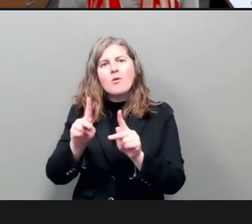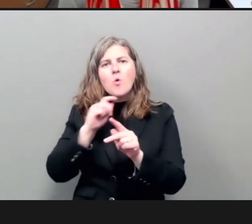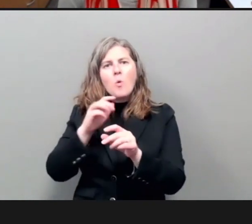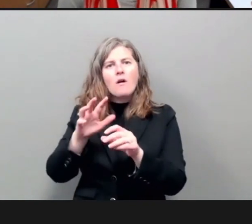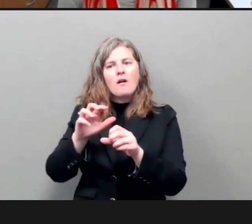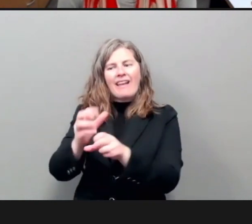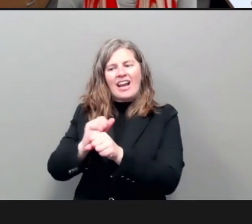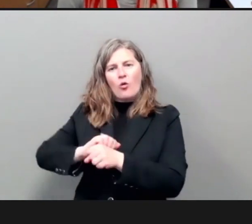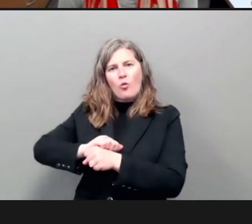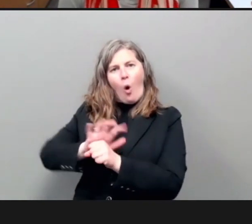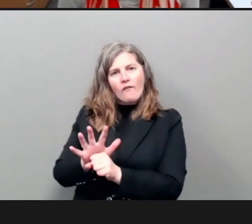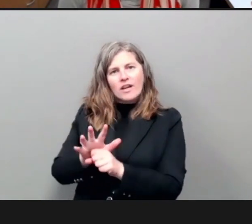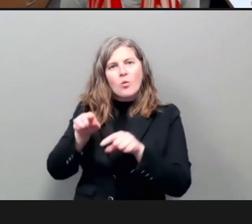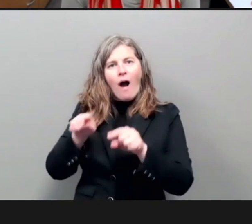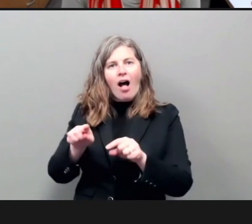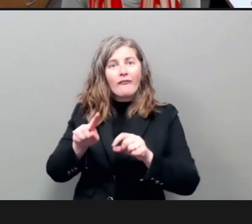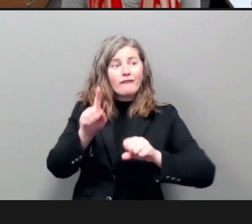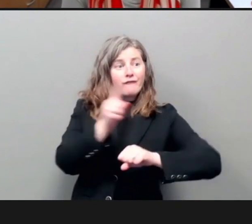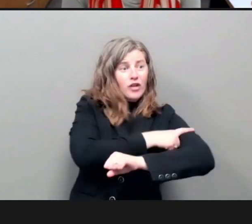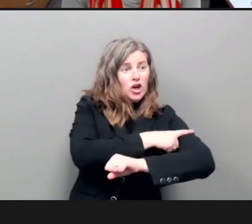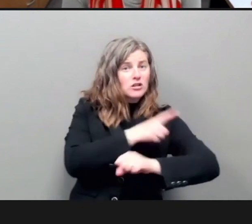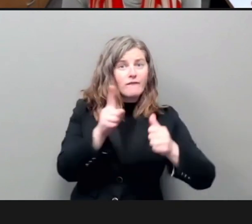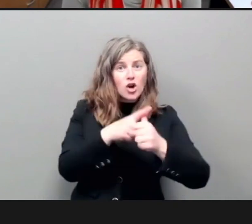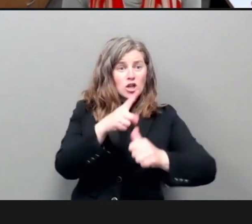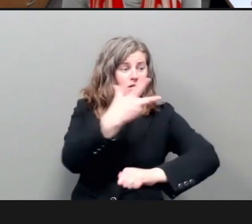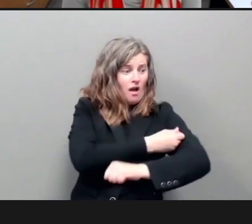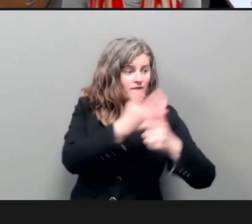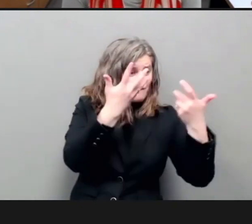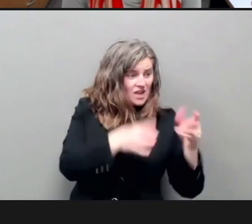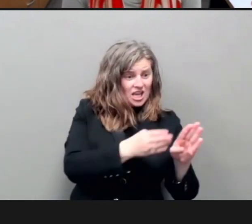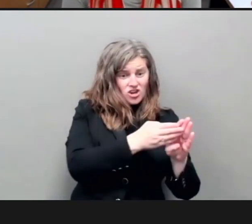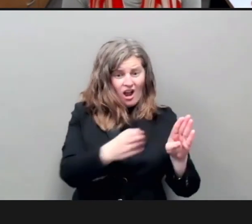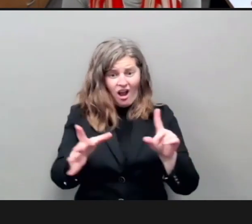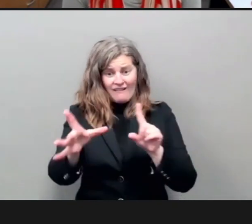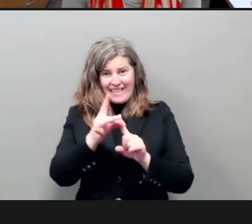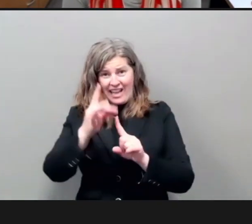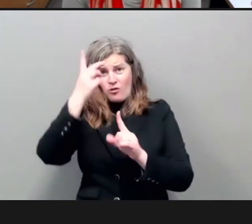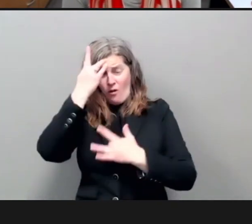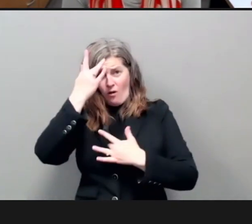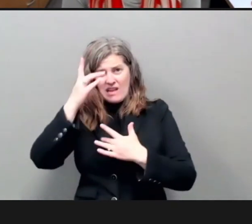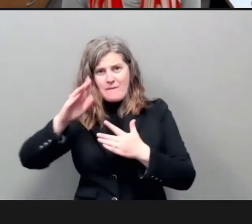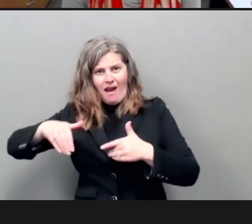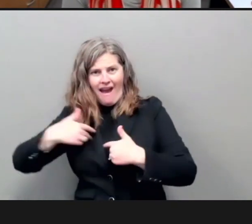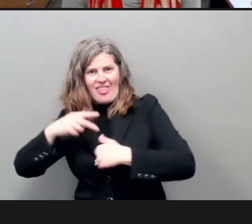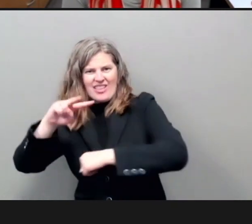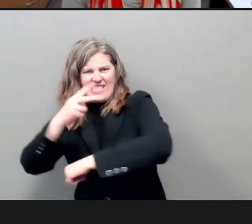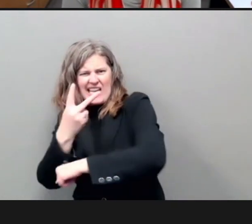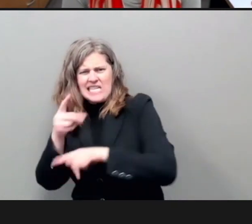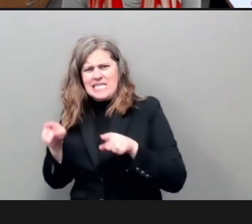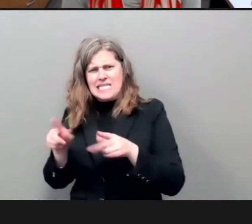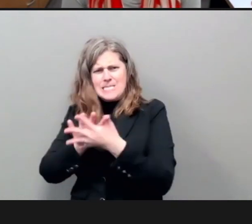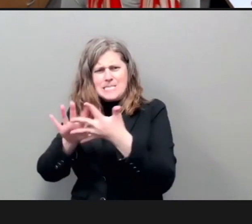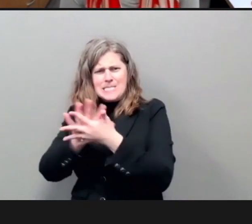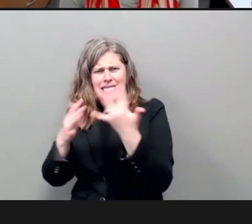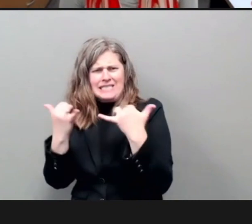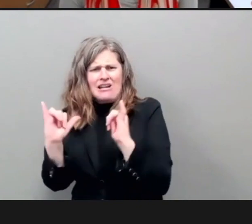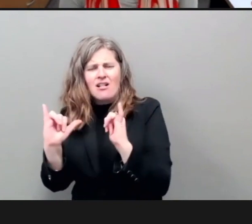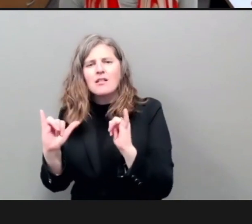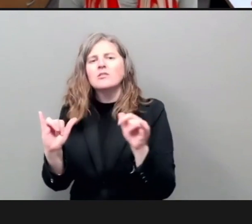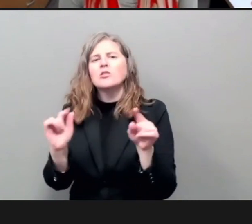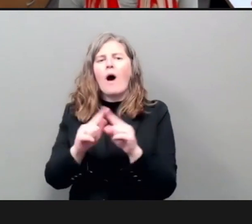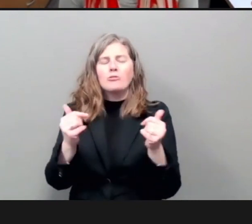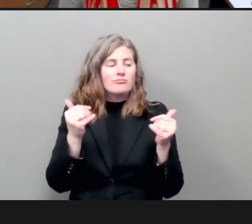as clear. And so we're going by the evidence. That's why we're emphasizing full vaccination. Other states are just off and running